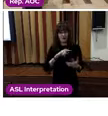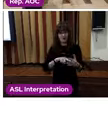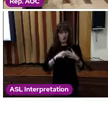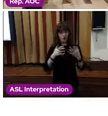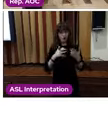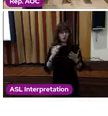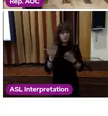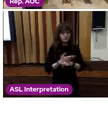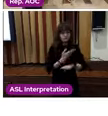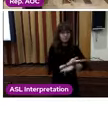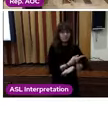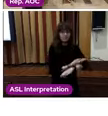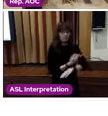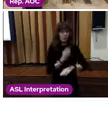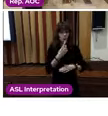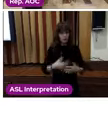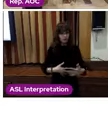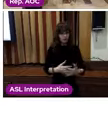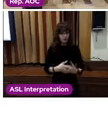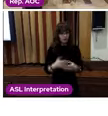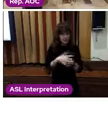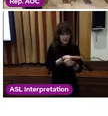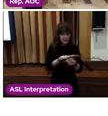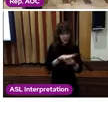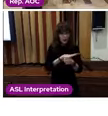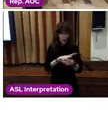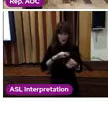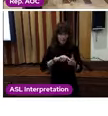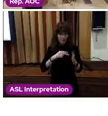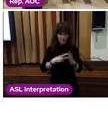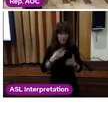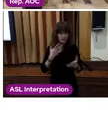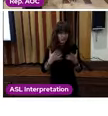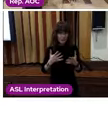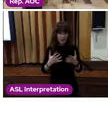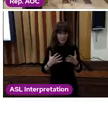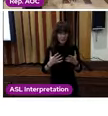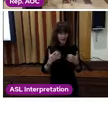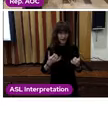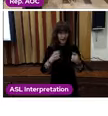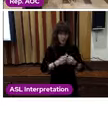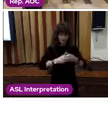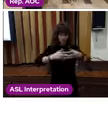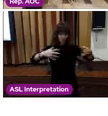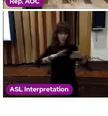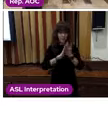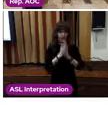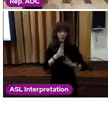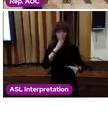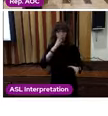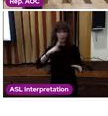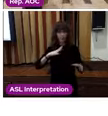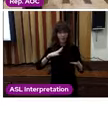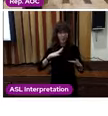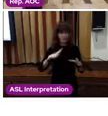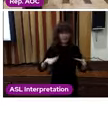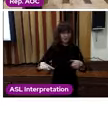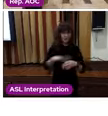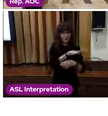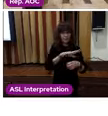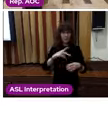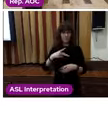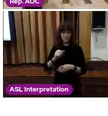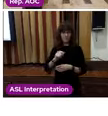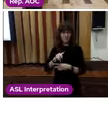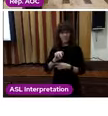OBGYN wing now looks like it may expand to an entire women's pavilion for